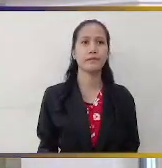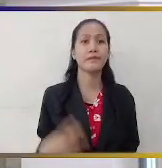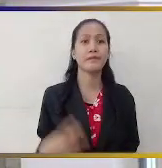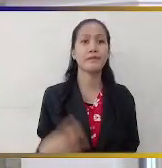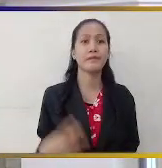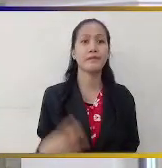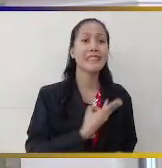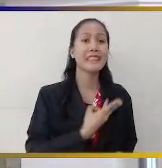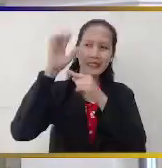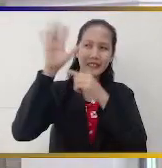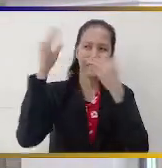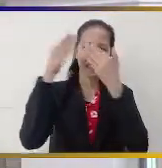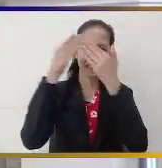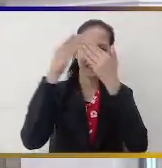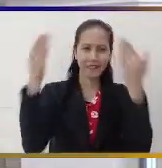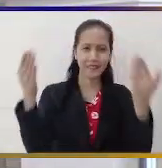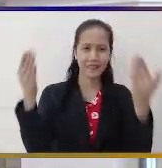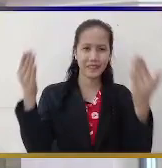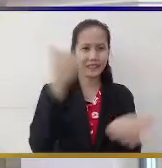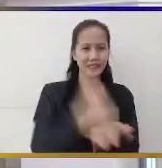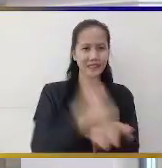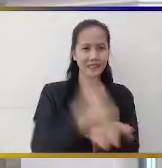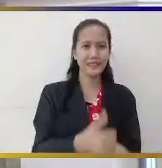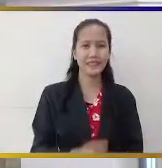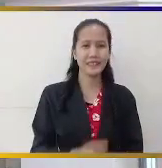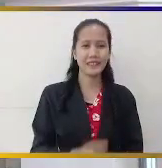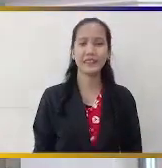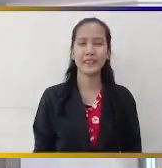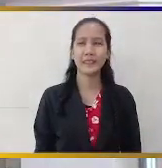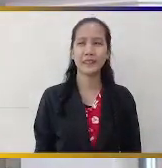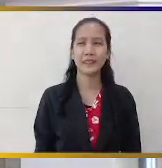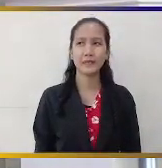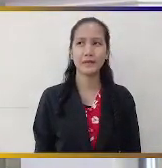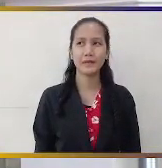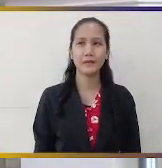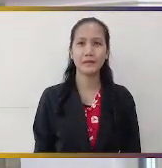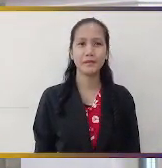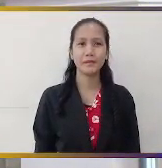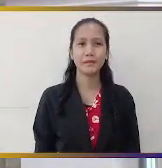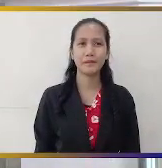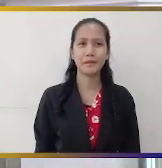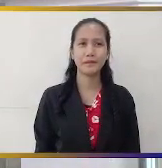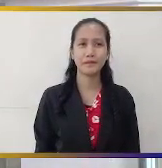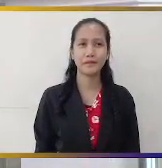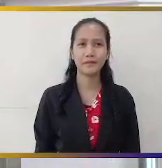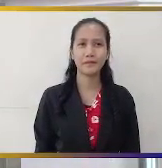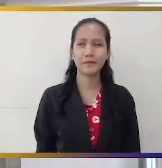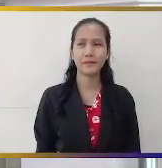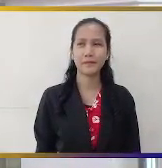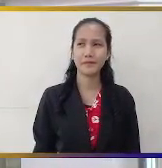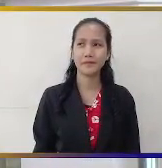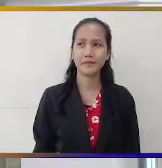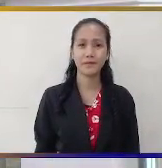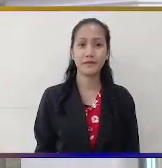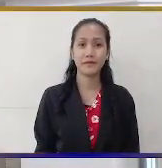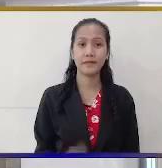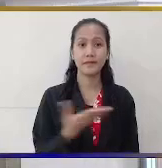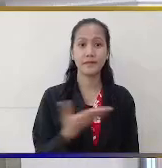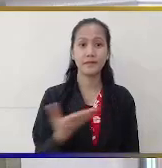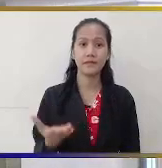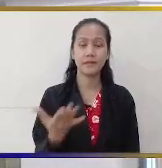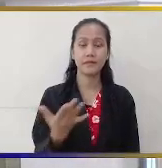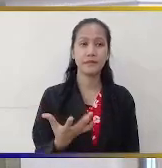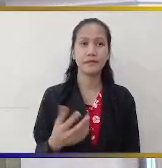heaven. You say, what if I do something really bad? Then you did something really bad as the Son of God. And you'll suffer for it here on